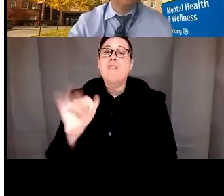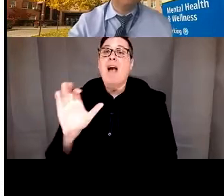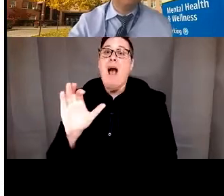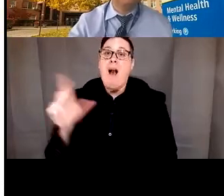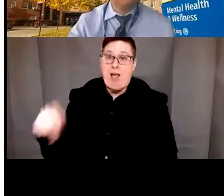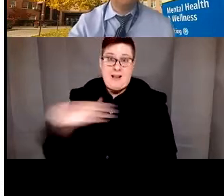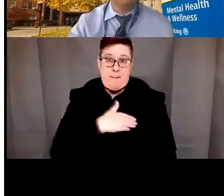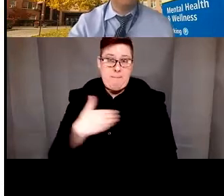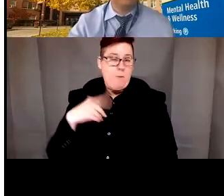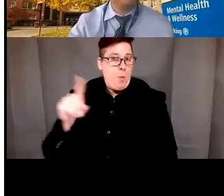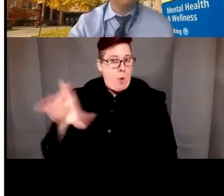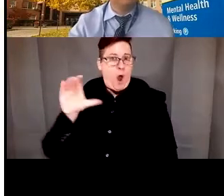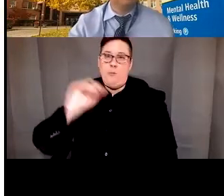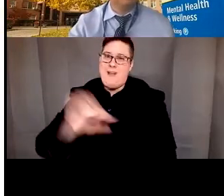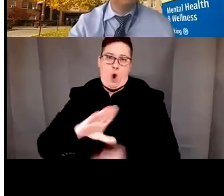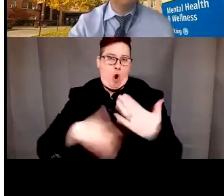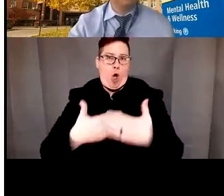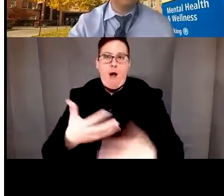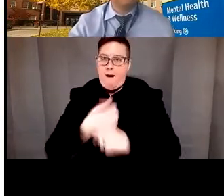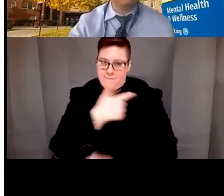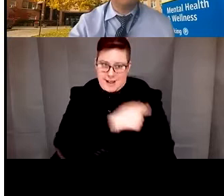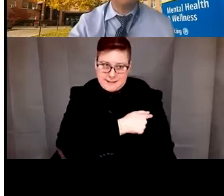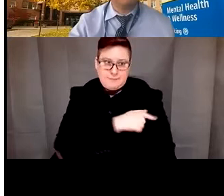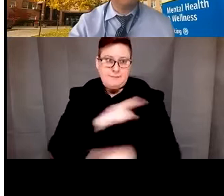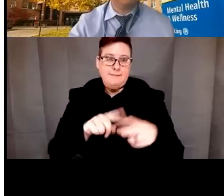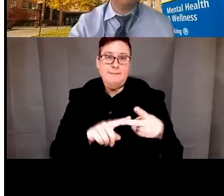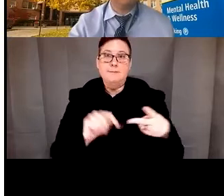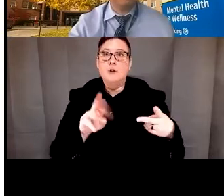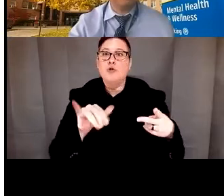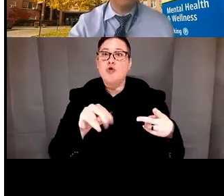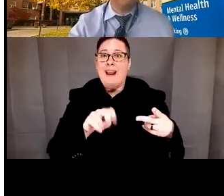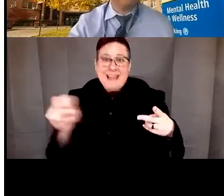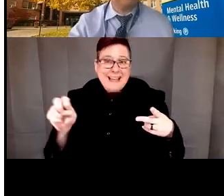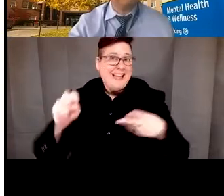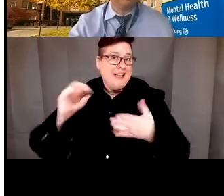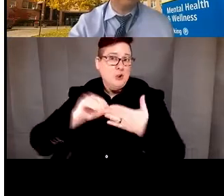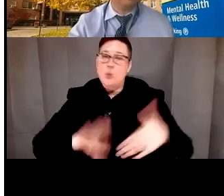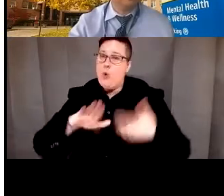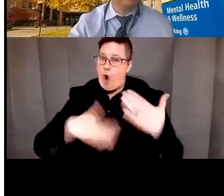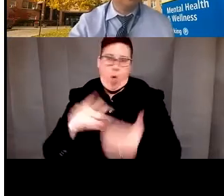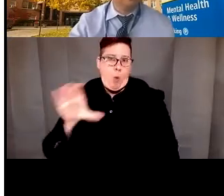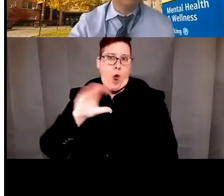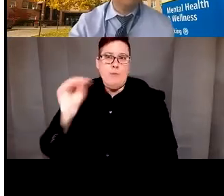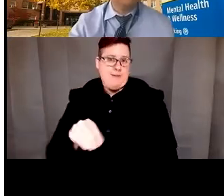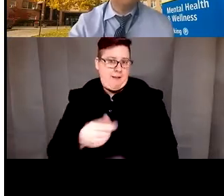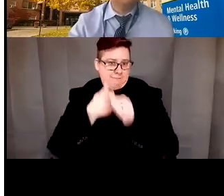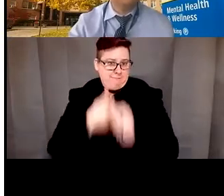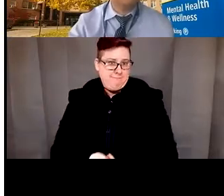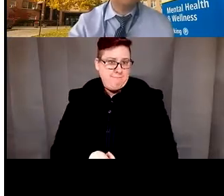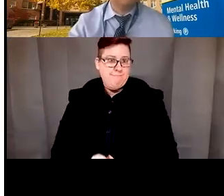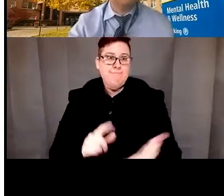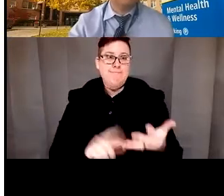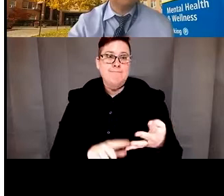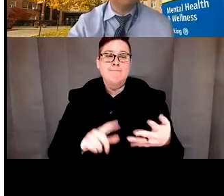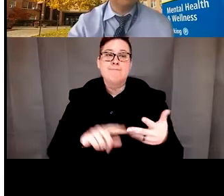are 100% compliant. Trainees and students also 100% compliant. APRNs